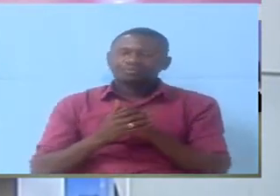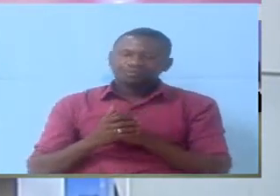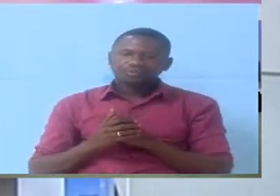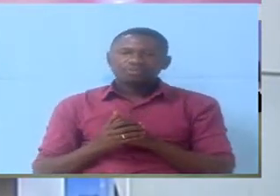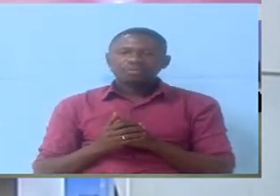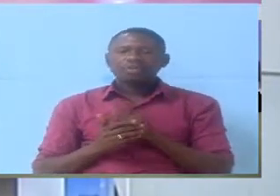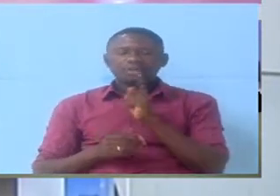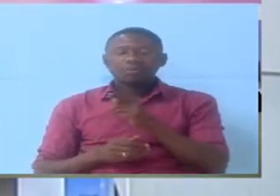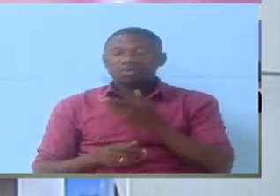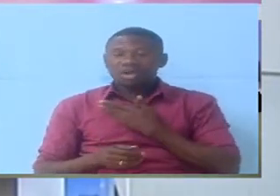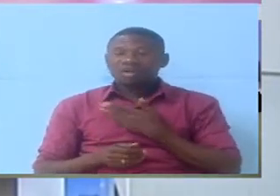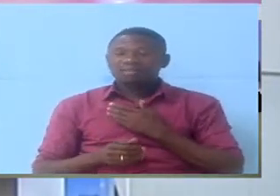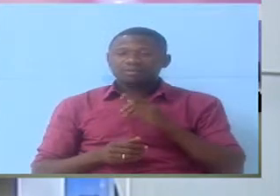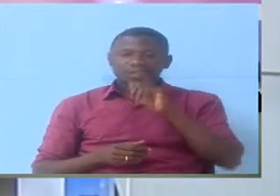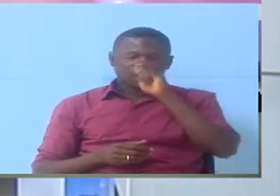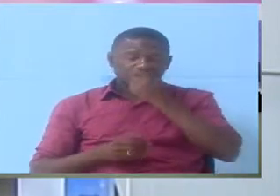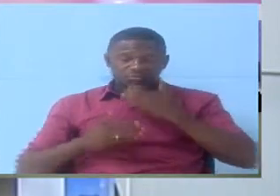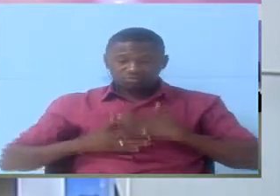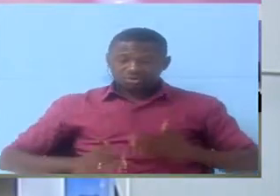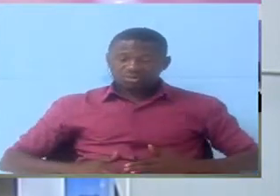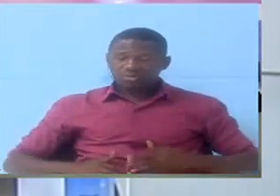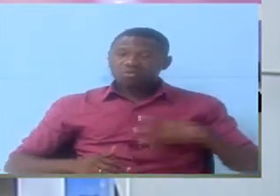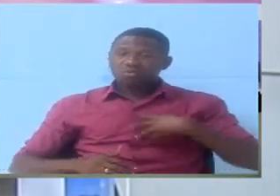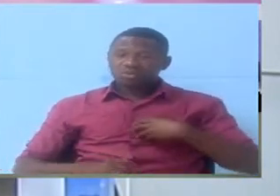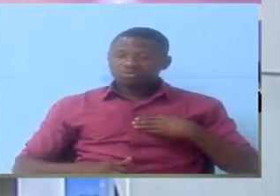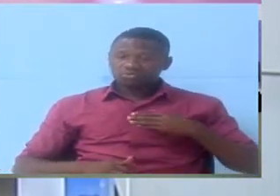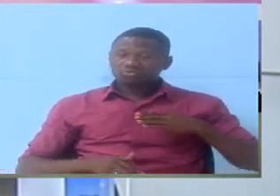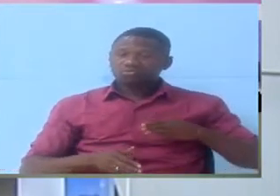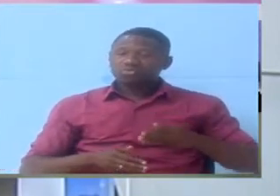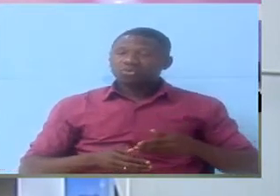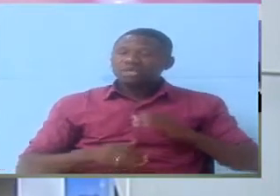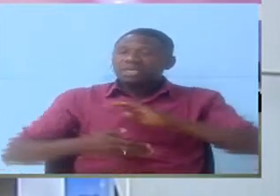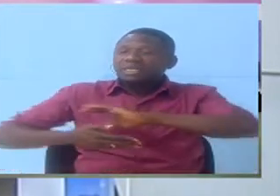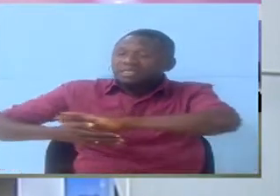That we have got some dead bodies that we want to put in the